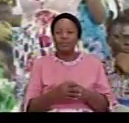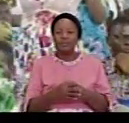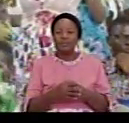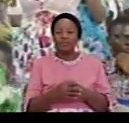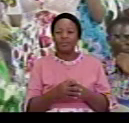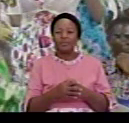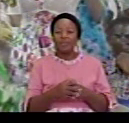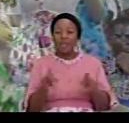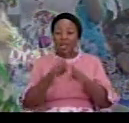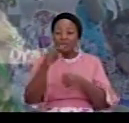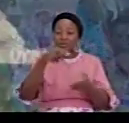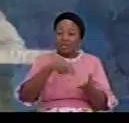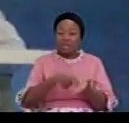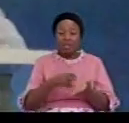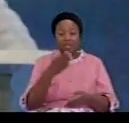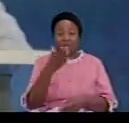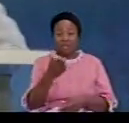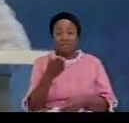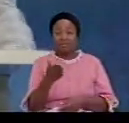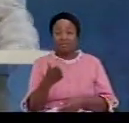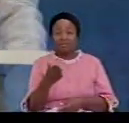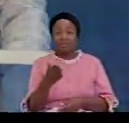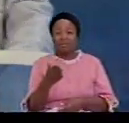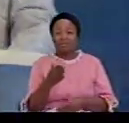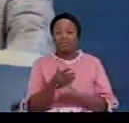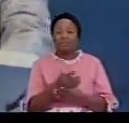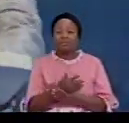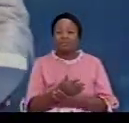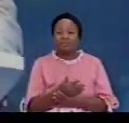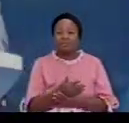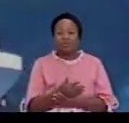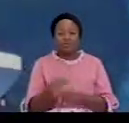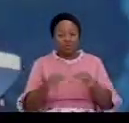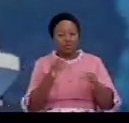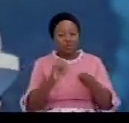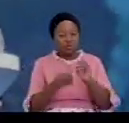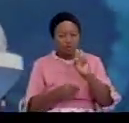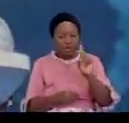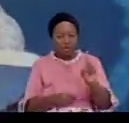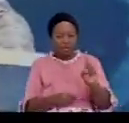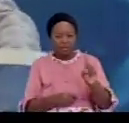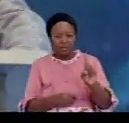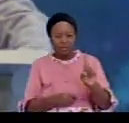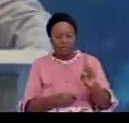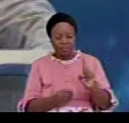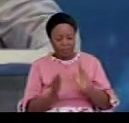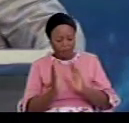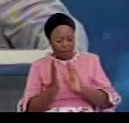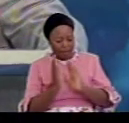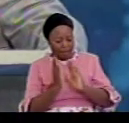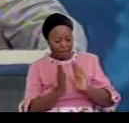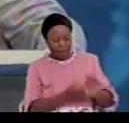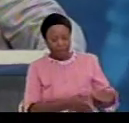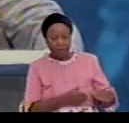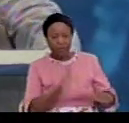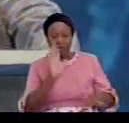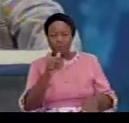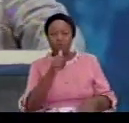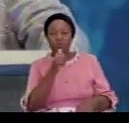As you stand up there, do number one, abandon your